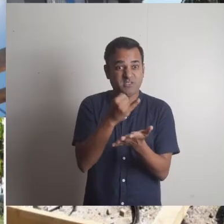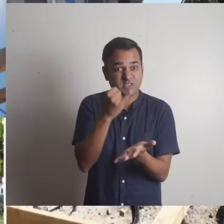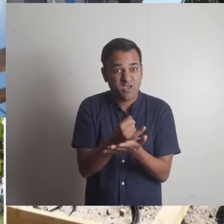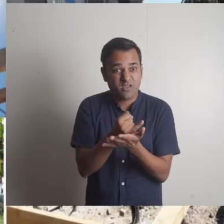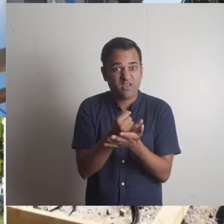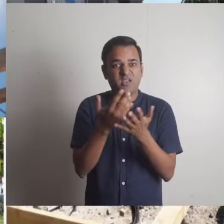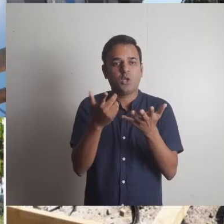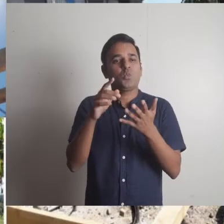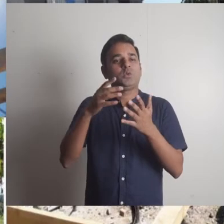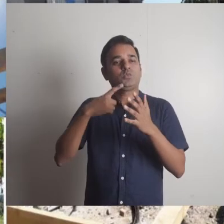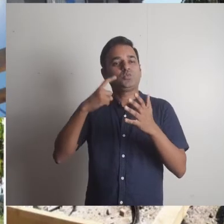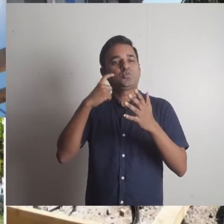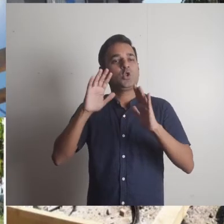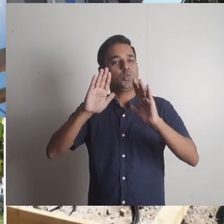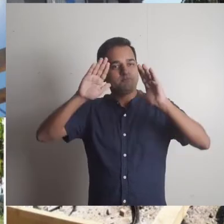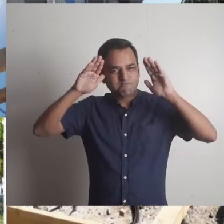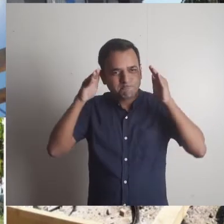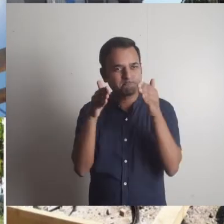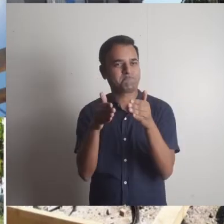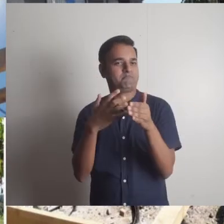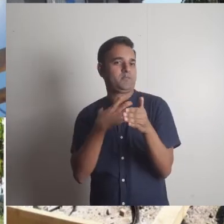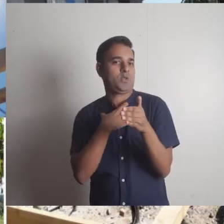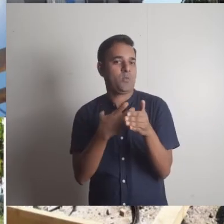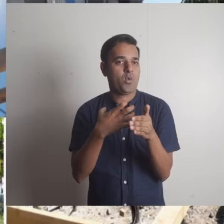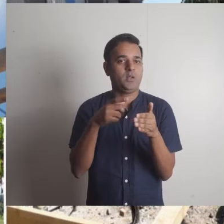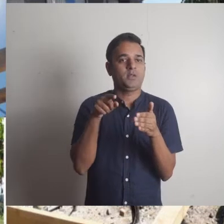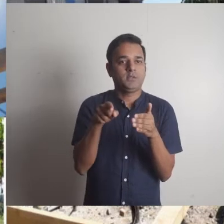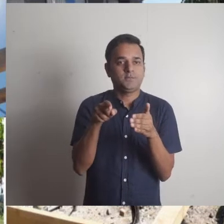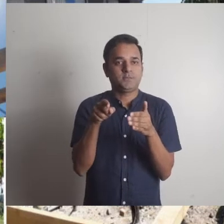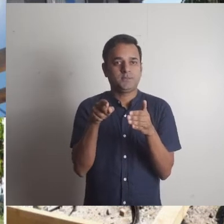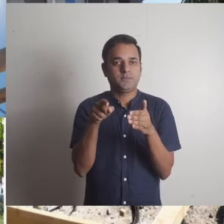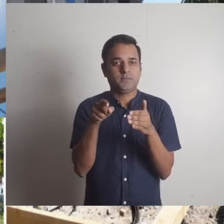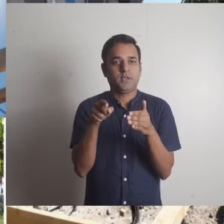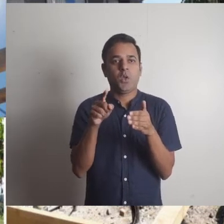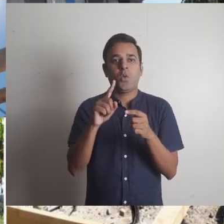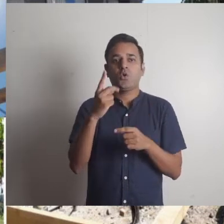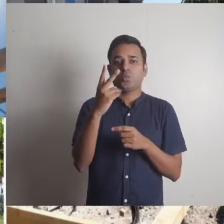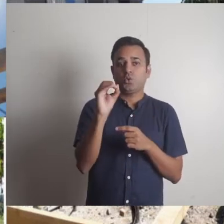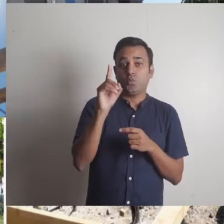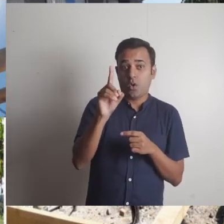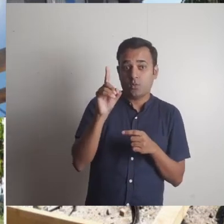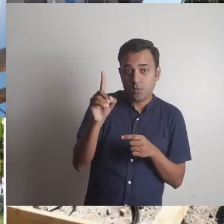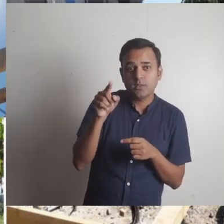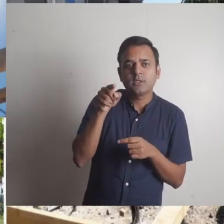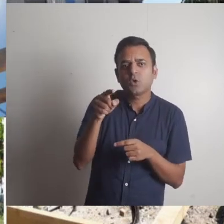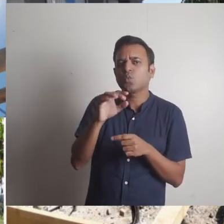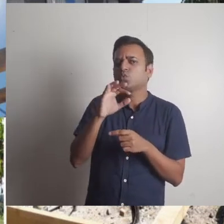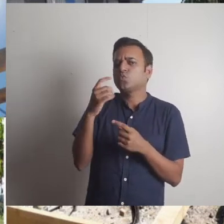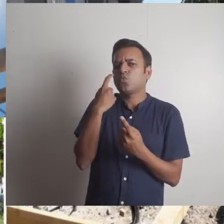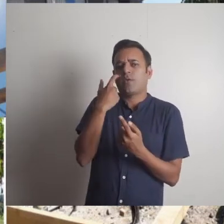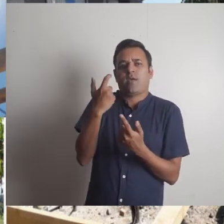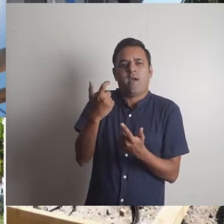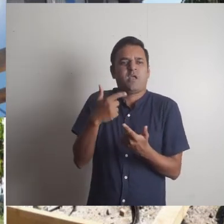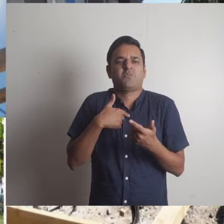from 2011 was, we don't care, we're not going to recruit from consultants or anyone from outside, we're going to build the bodies of knowledge